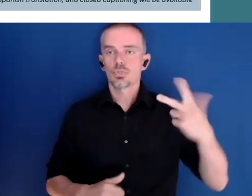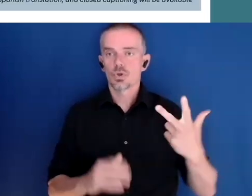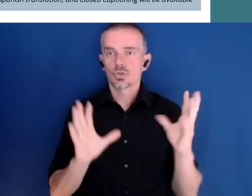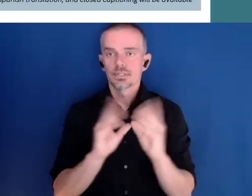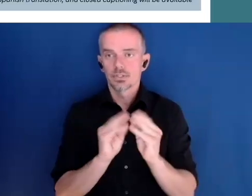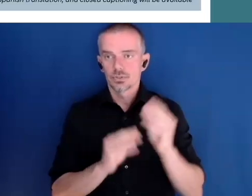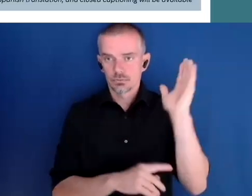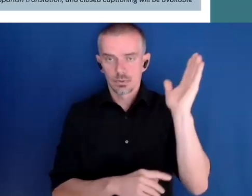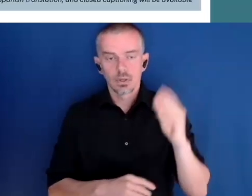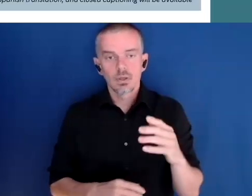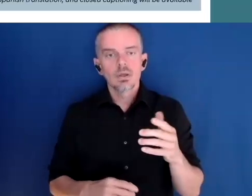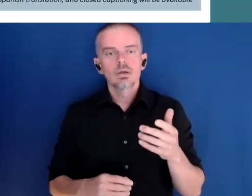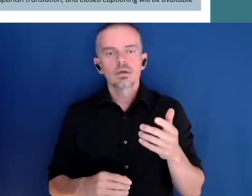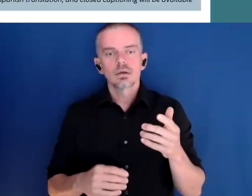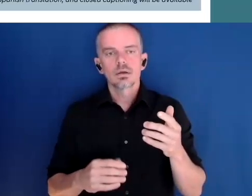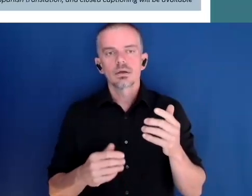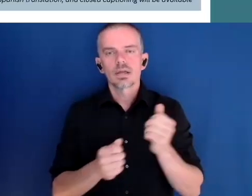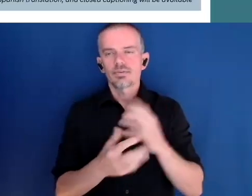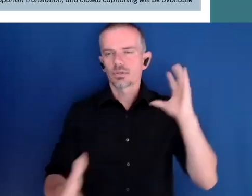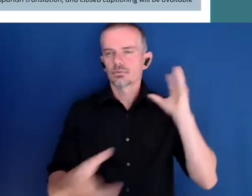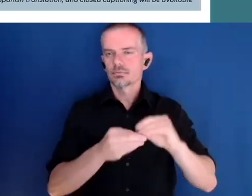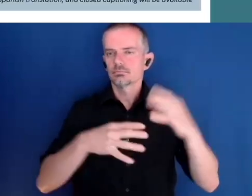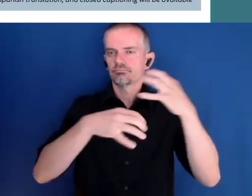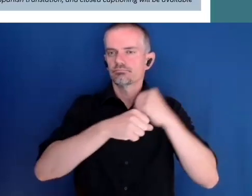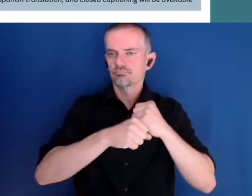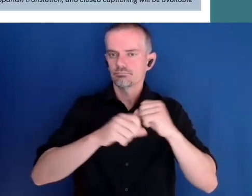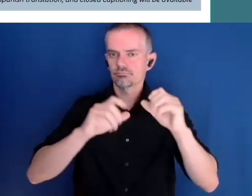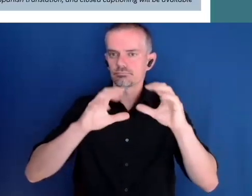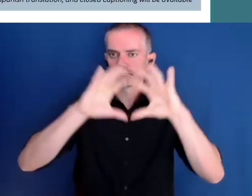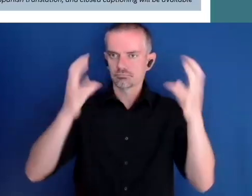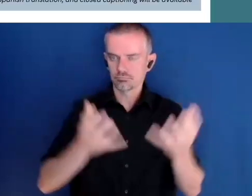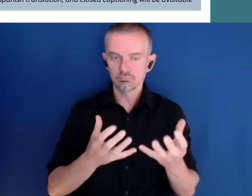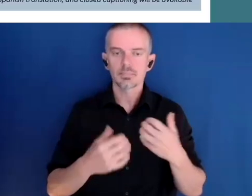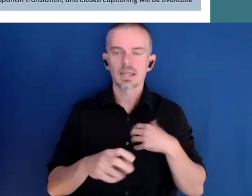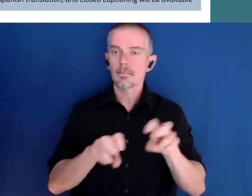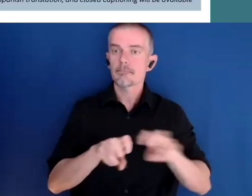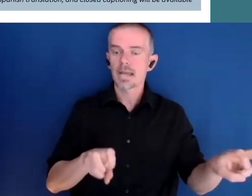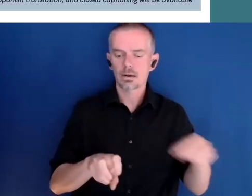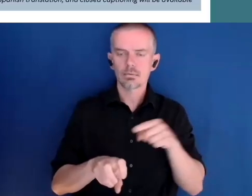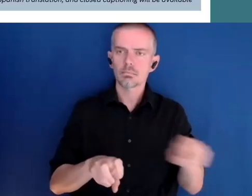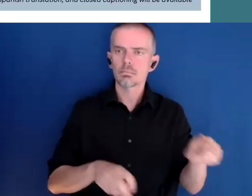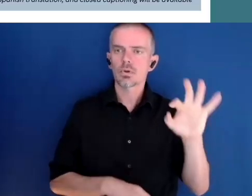to kind of tie everything together with a panel of Forest Service